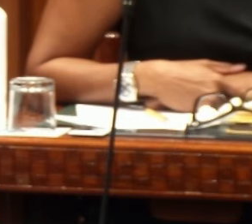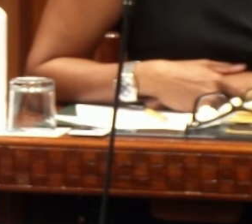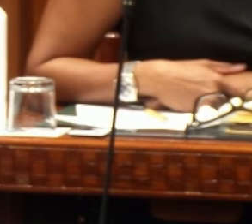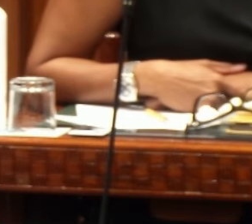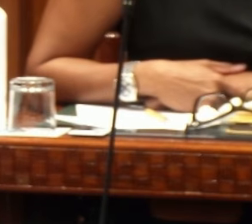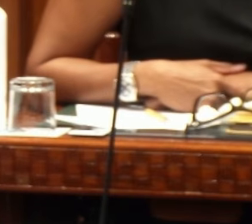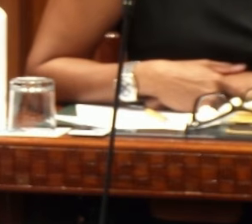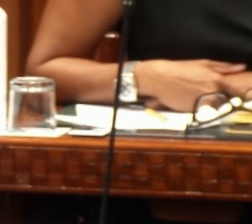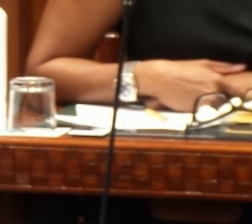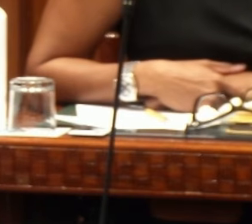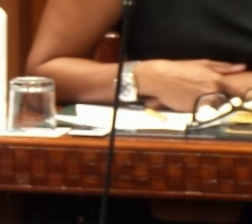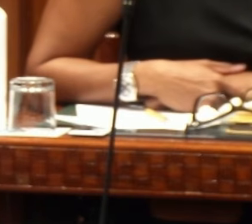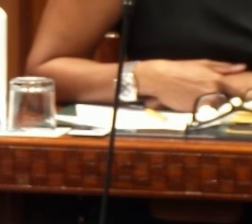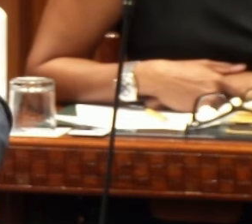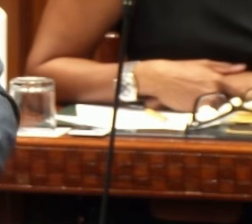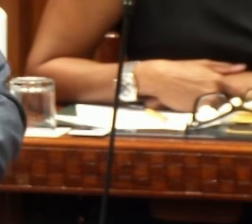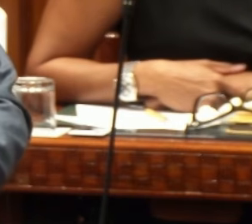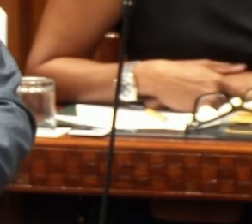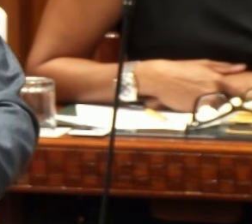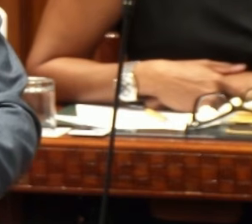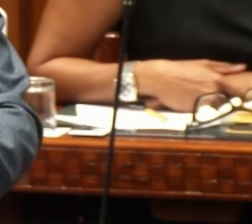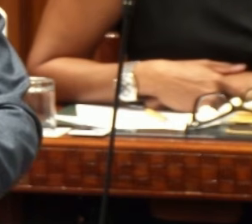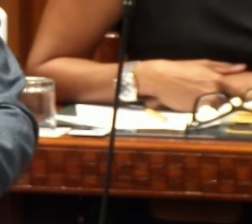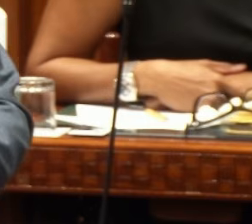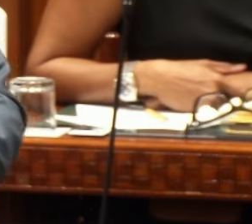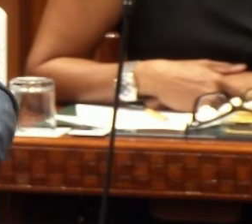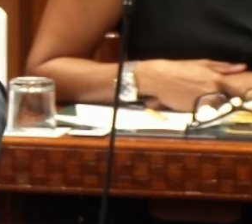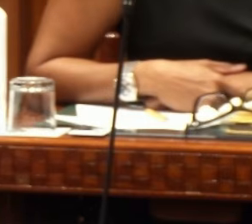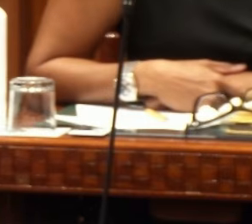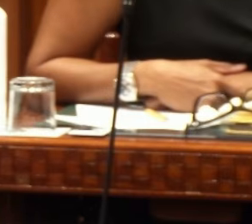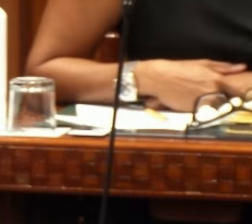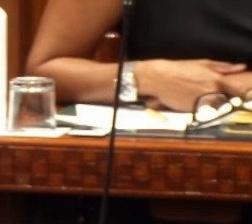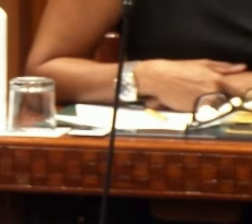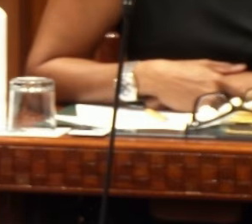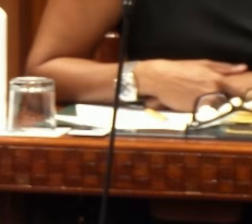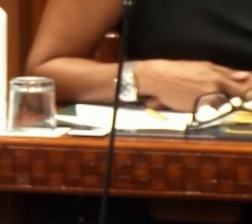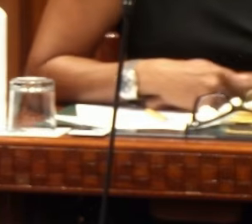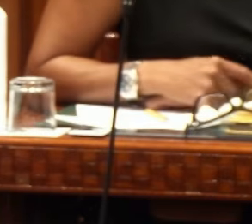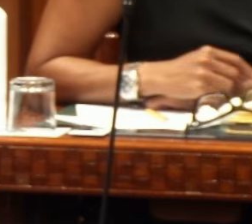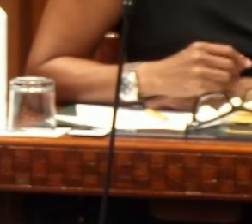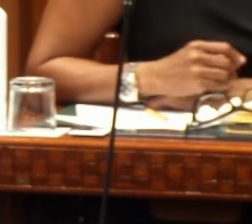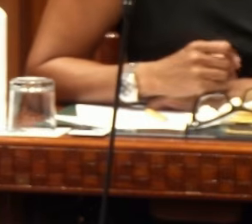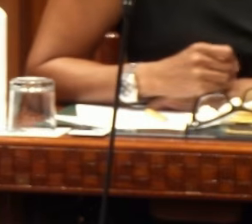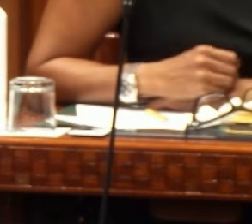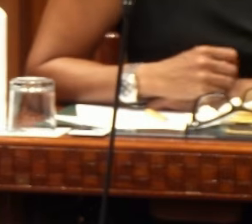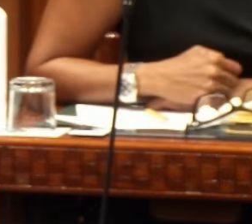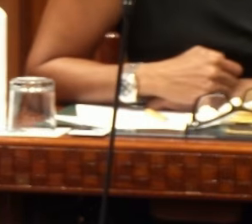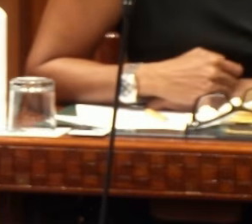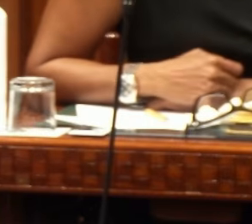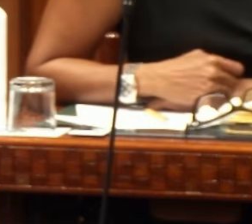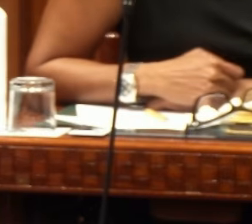the government will continue to cover 100% of the adult fare. For students with yellow cards, parental income above